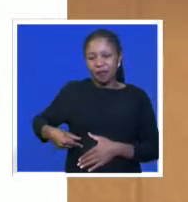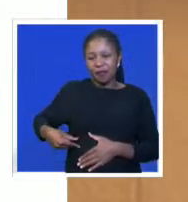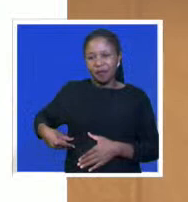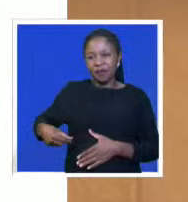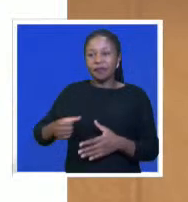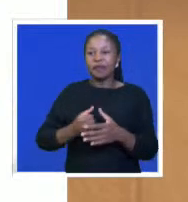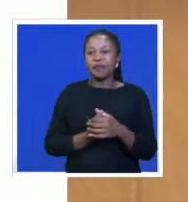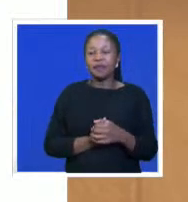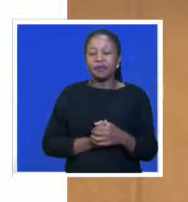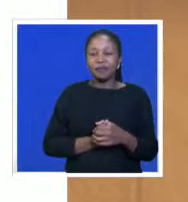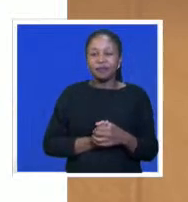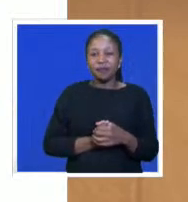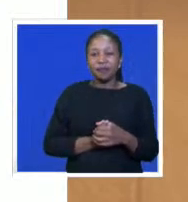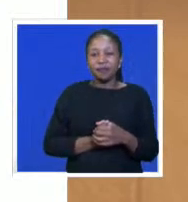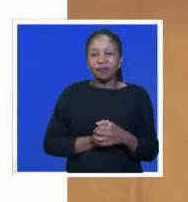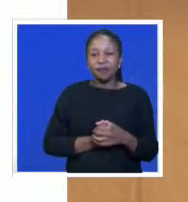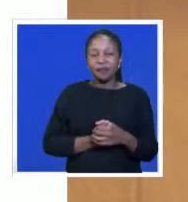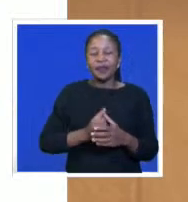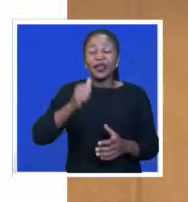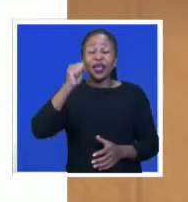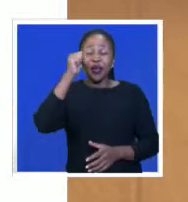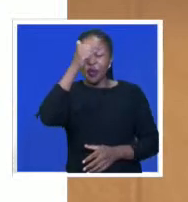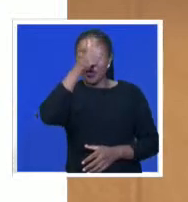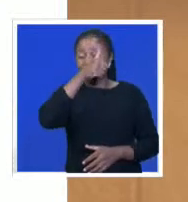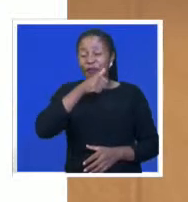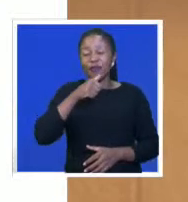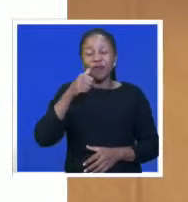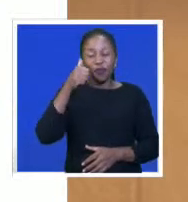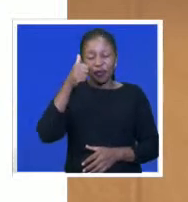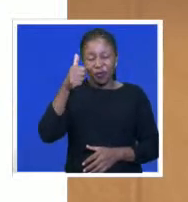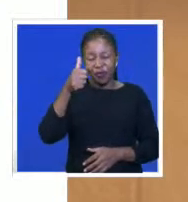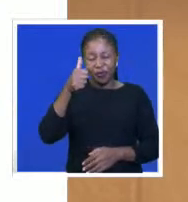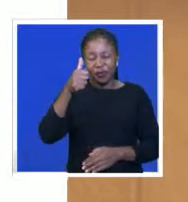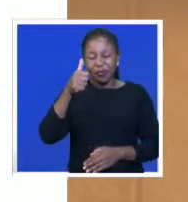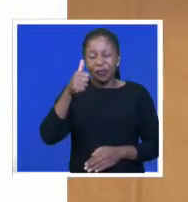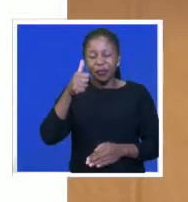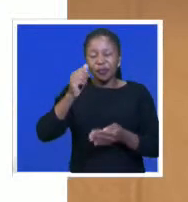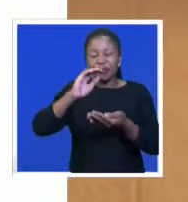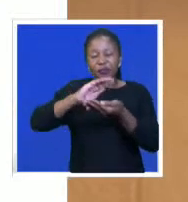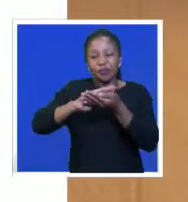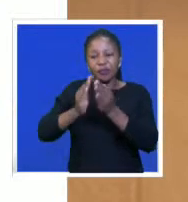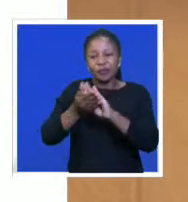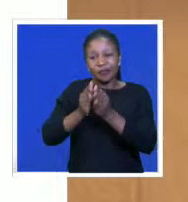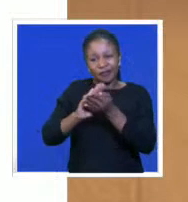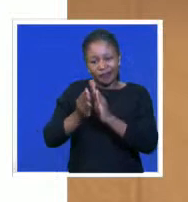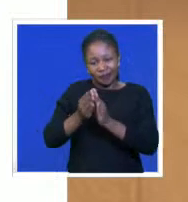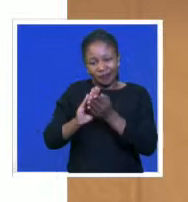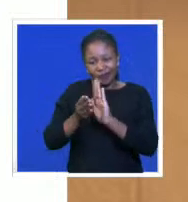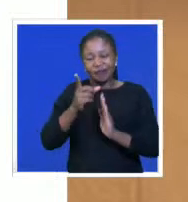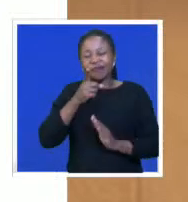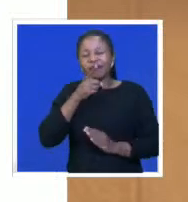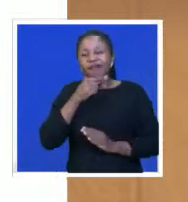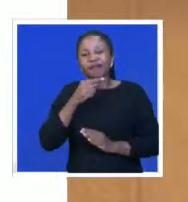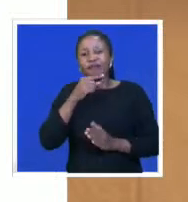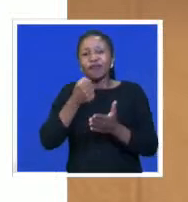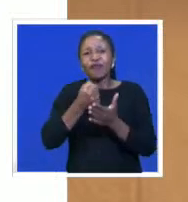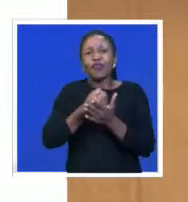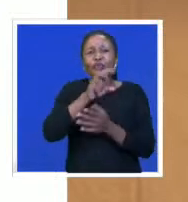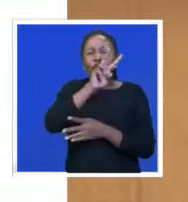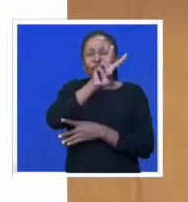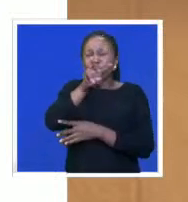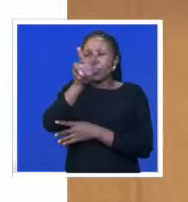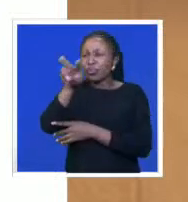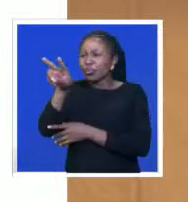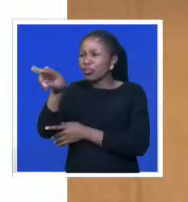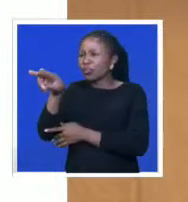And that God created Adam to look after the land.